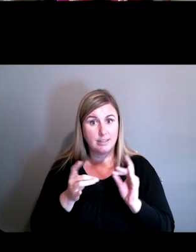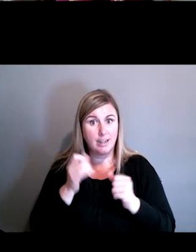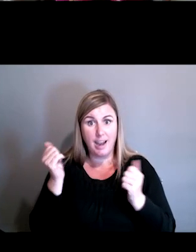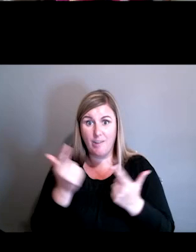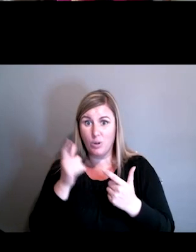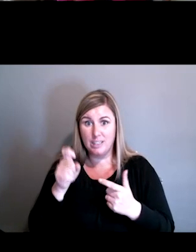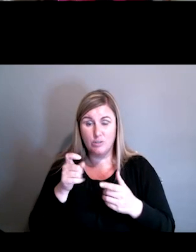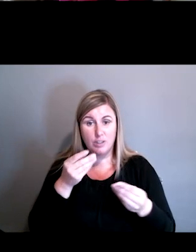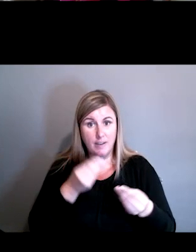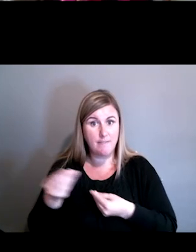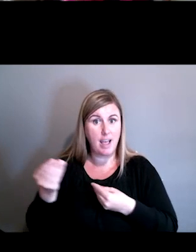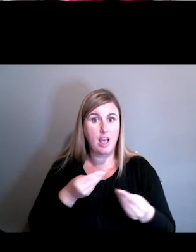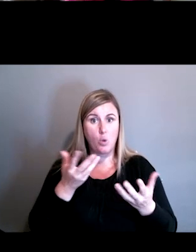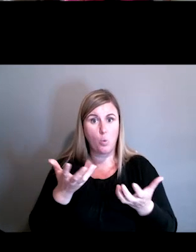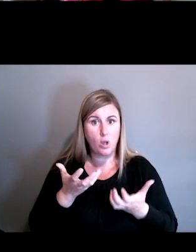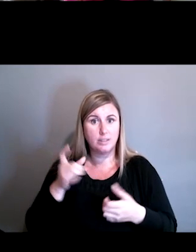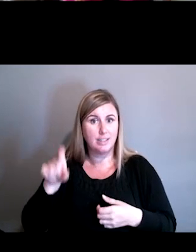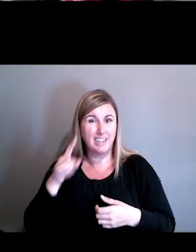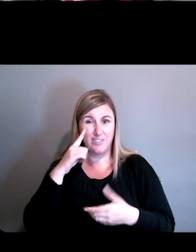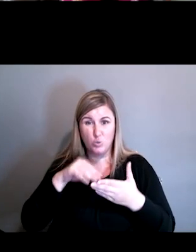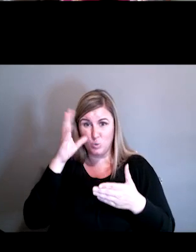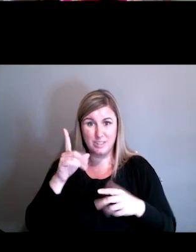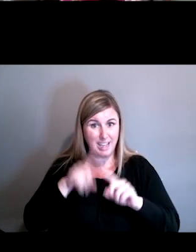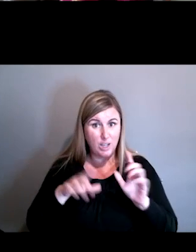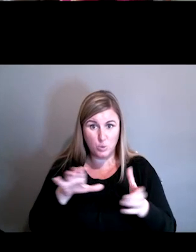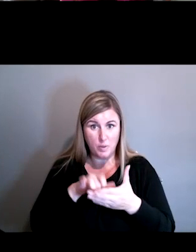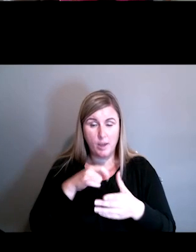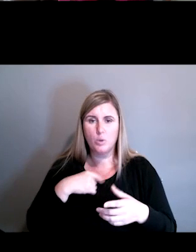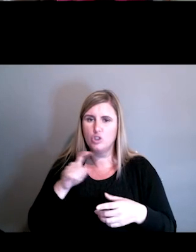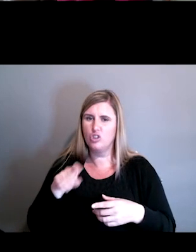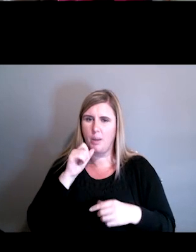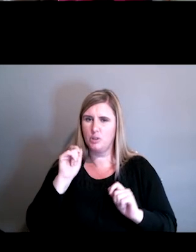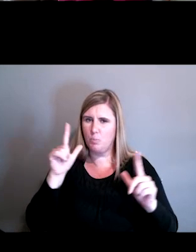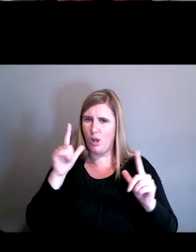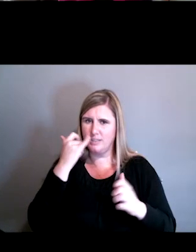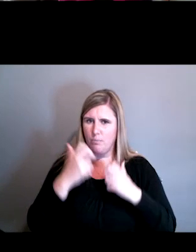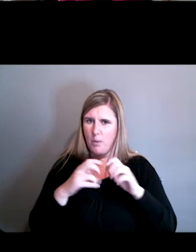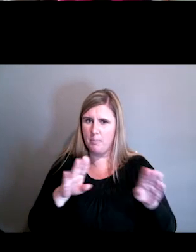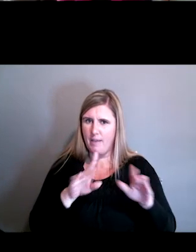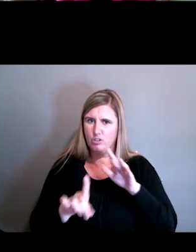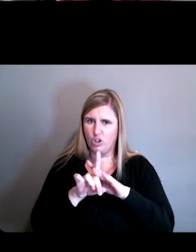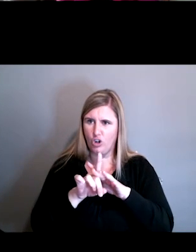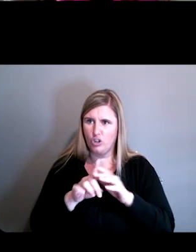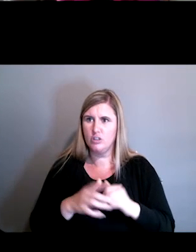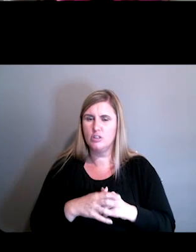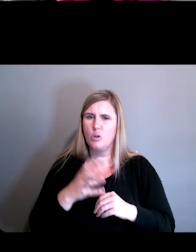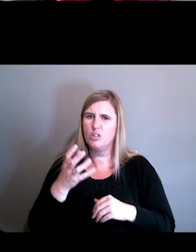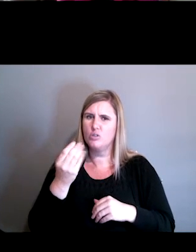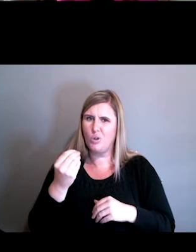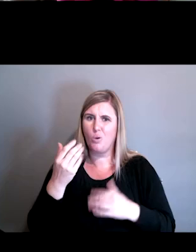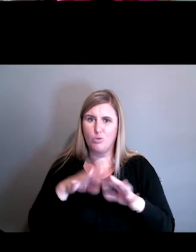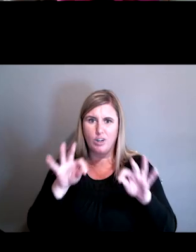do that, we shouldn't be surprised if problem behavior is occurring. So it is so critical that we teach these communication skills.